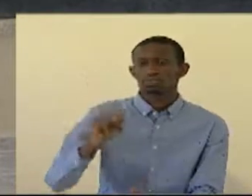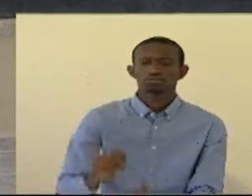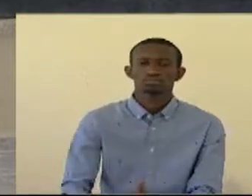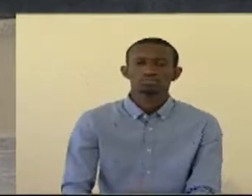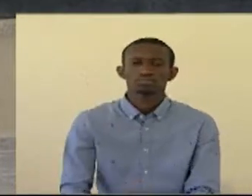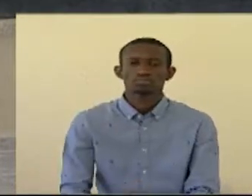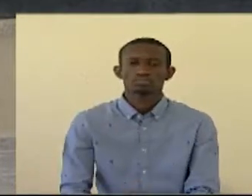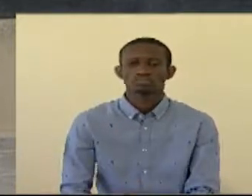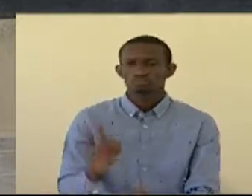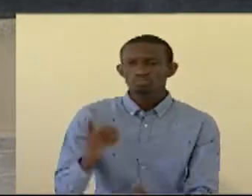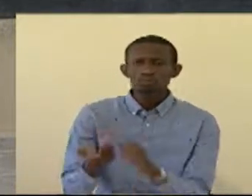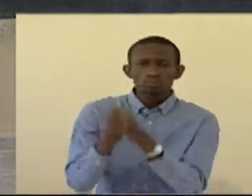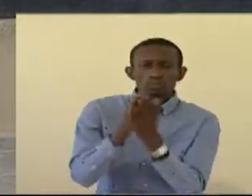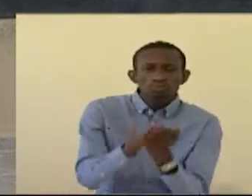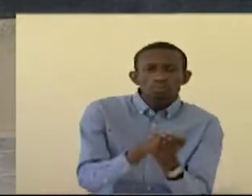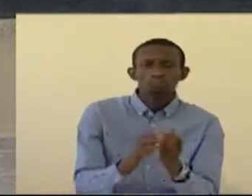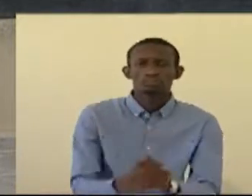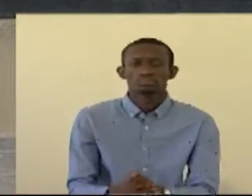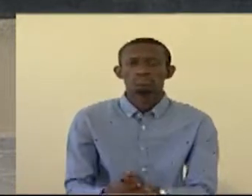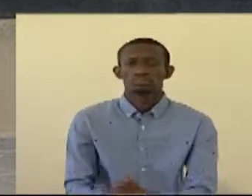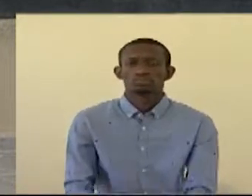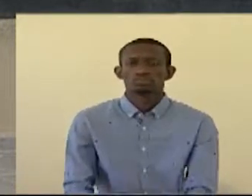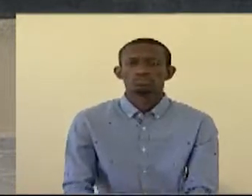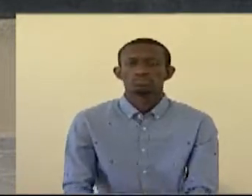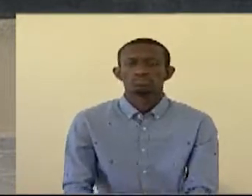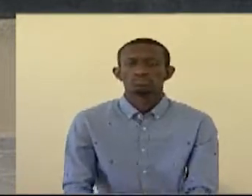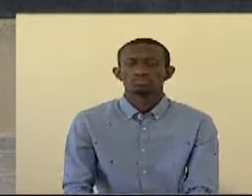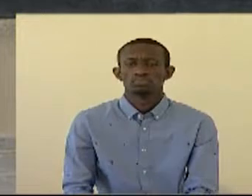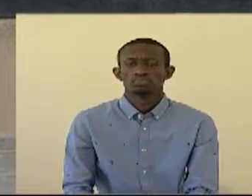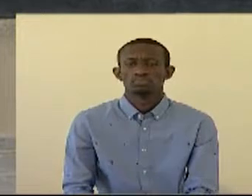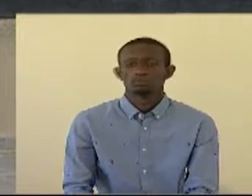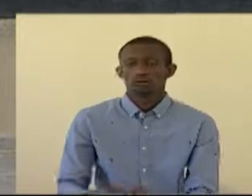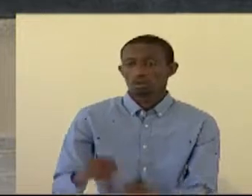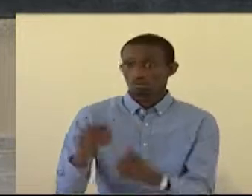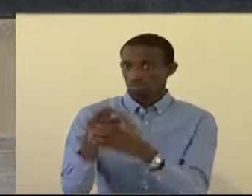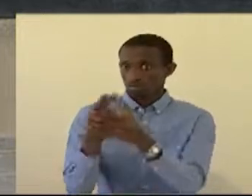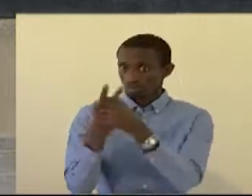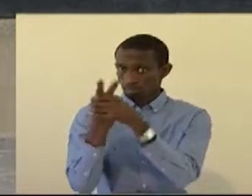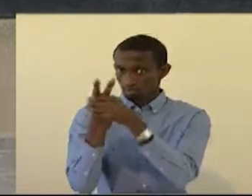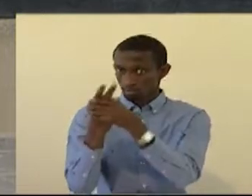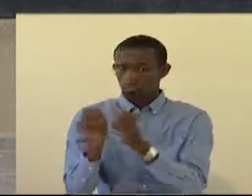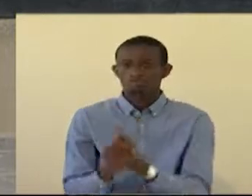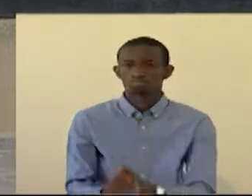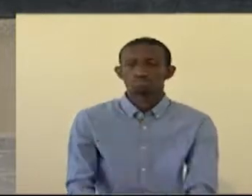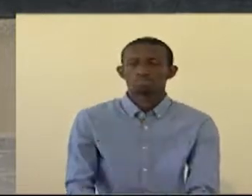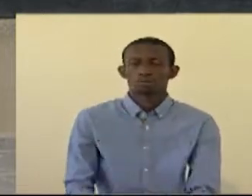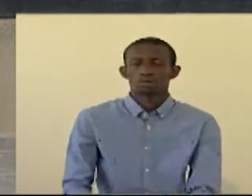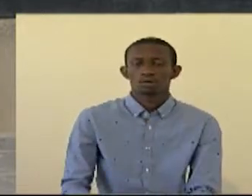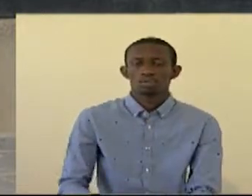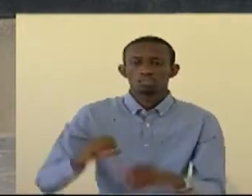the cyanide ion will take the lone pair, and we produce